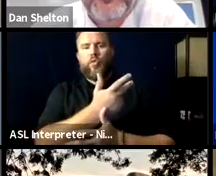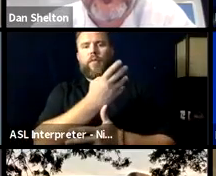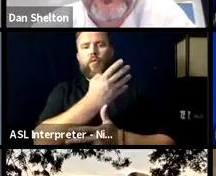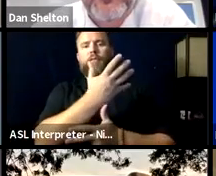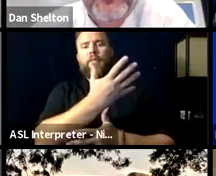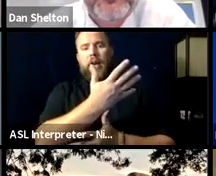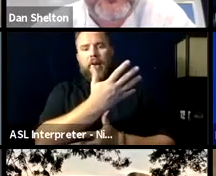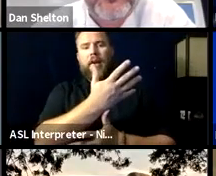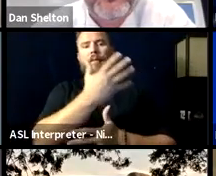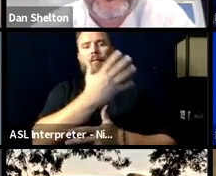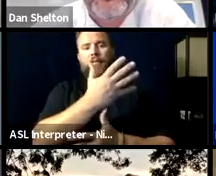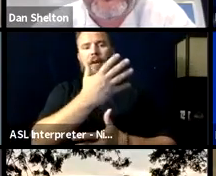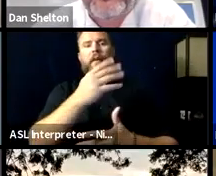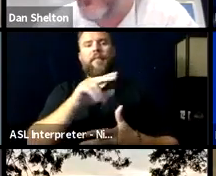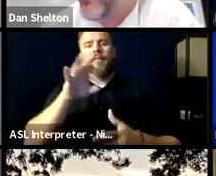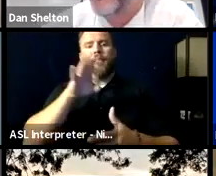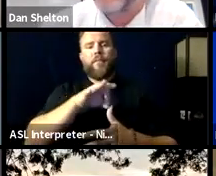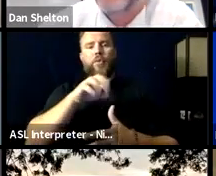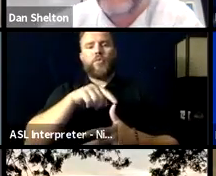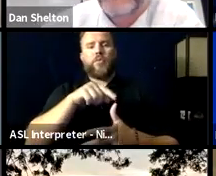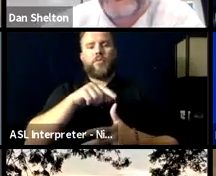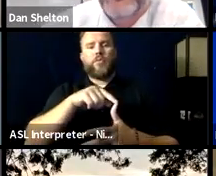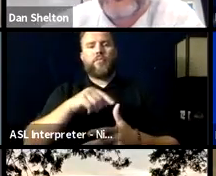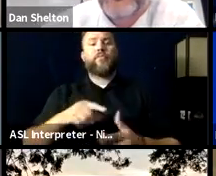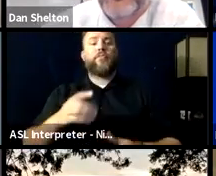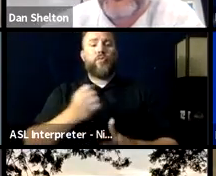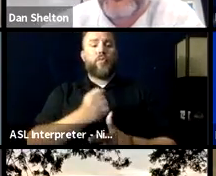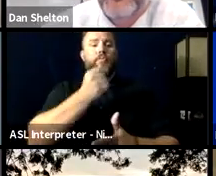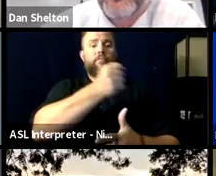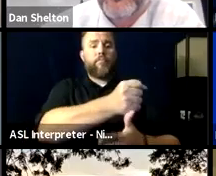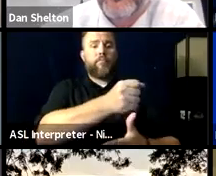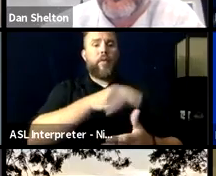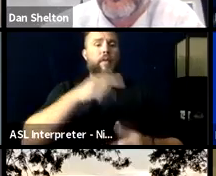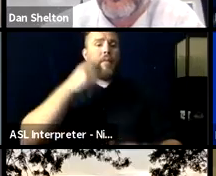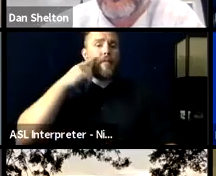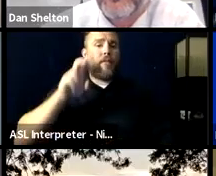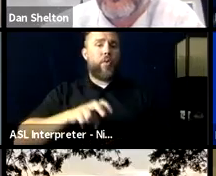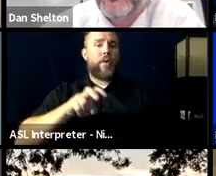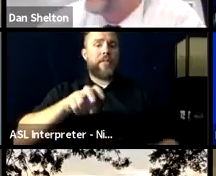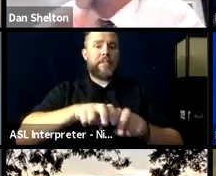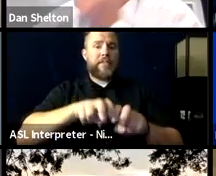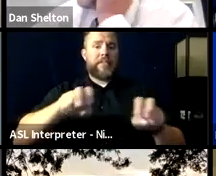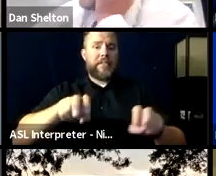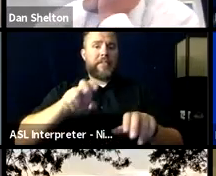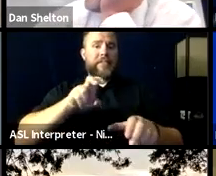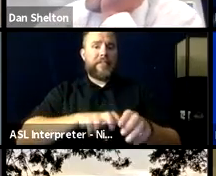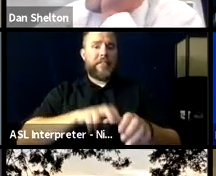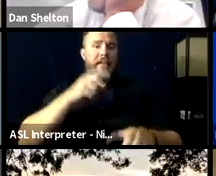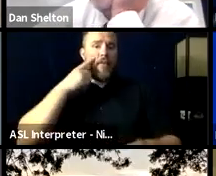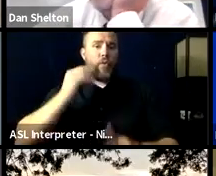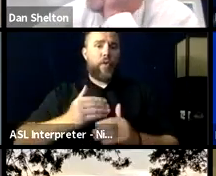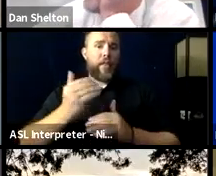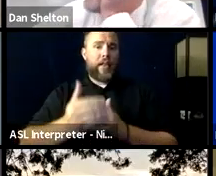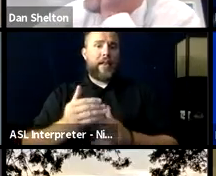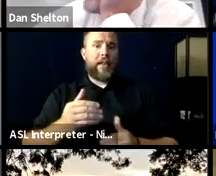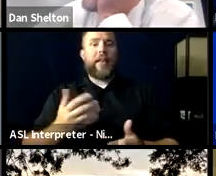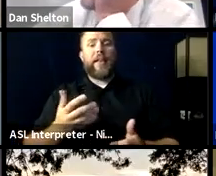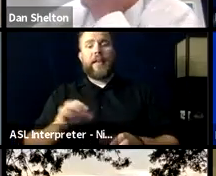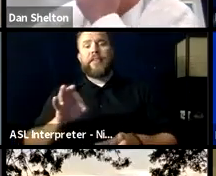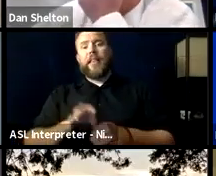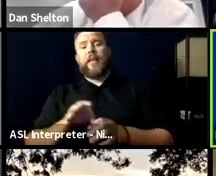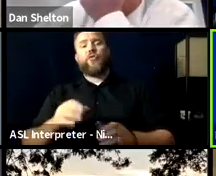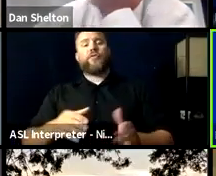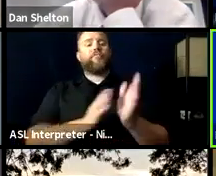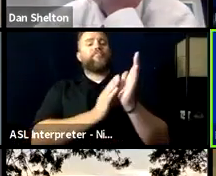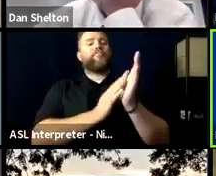So Susan Mitchell is the person who is appointed to fill this seat until the next election. Thank you, everyone.